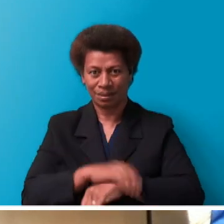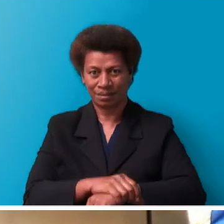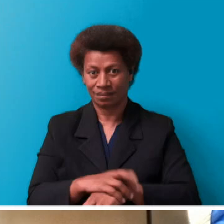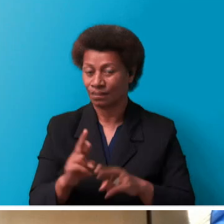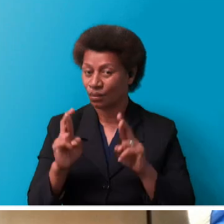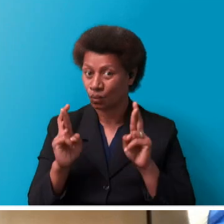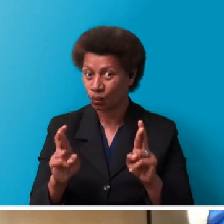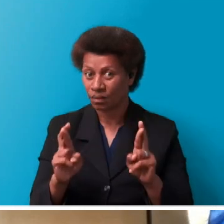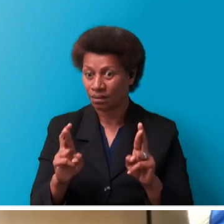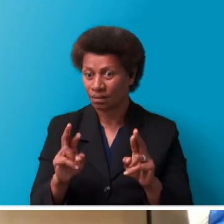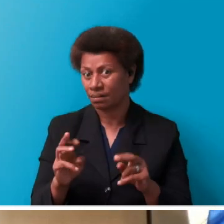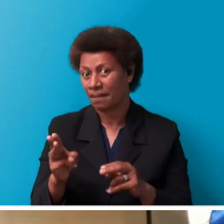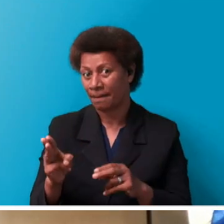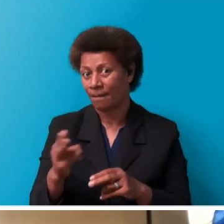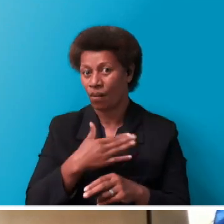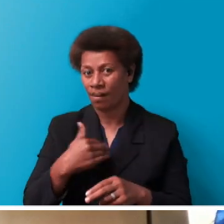retirement.